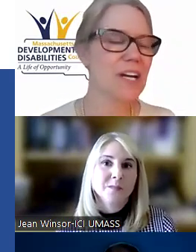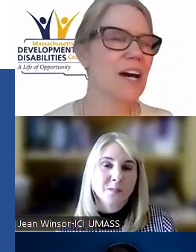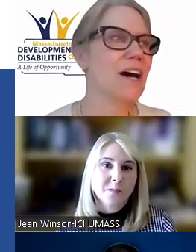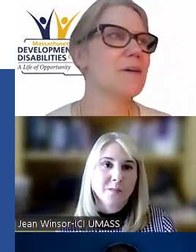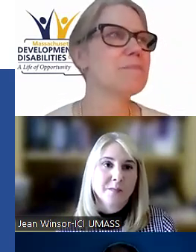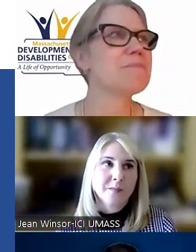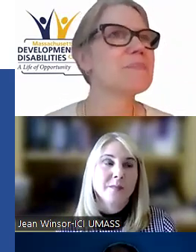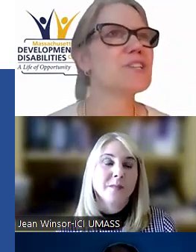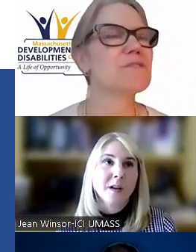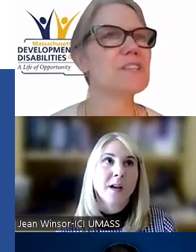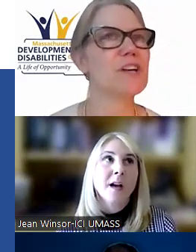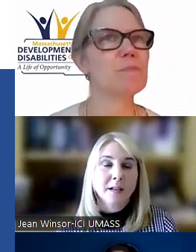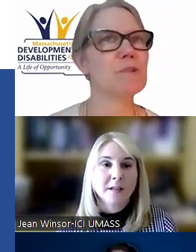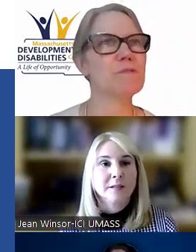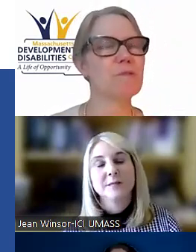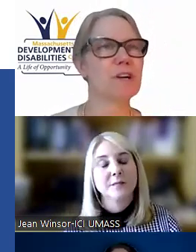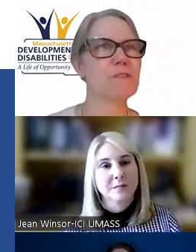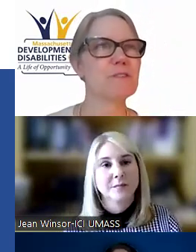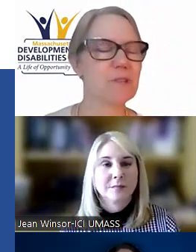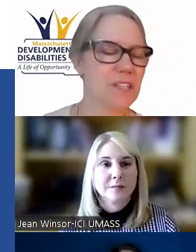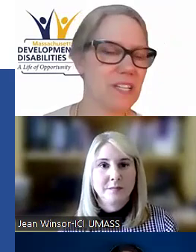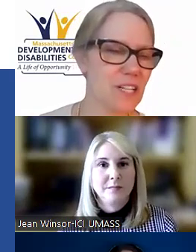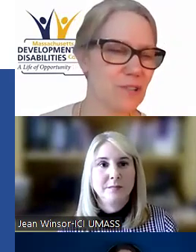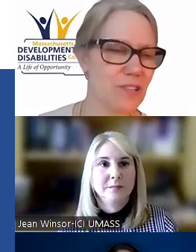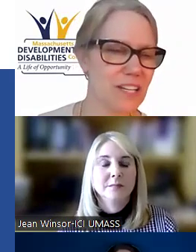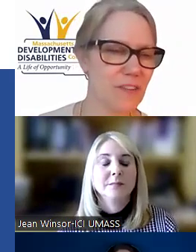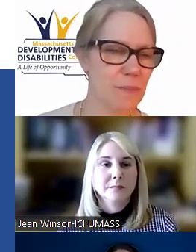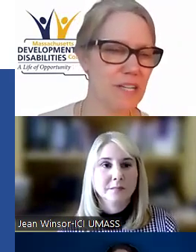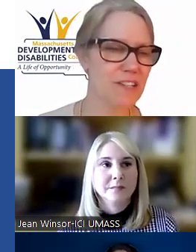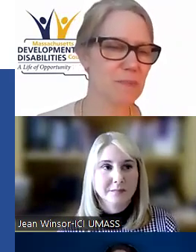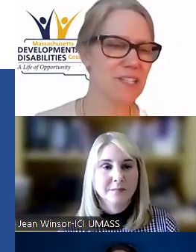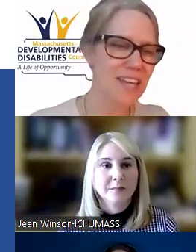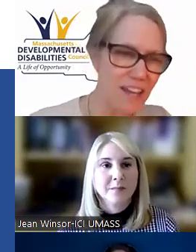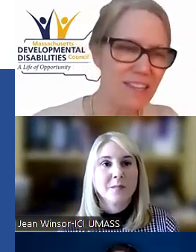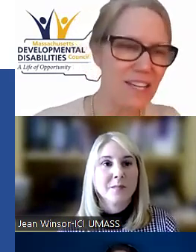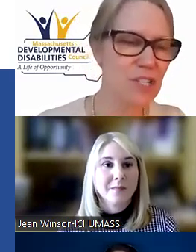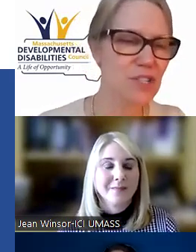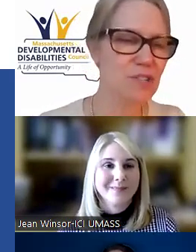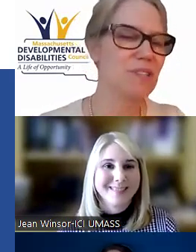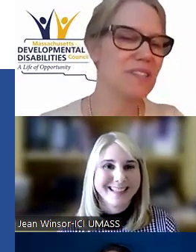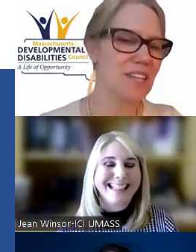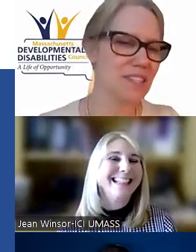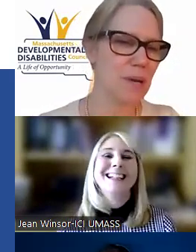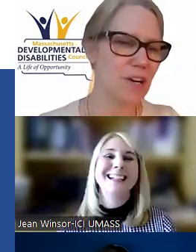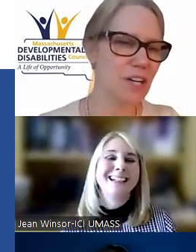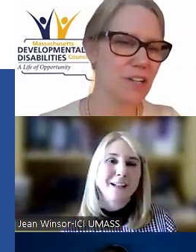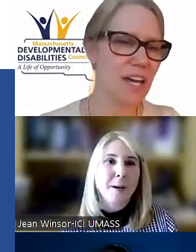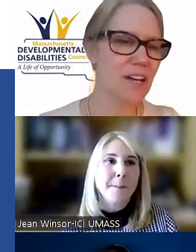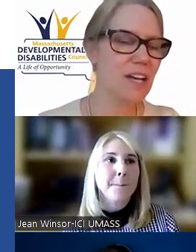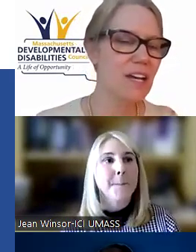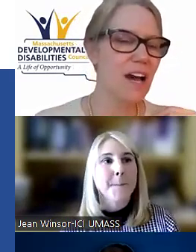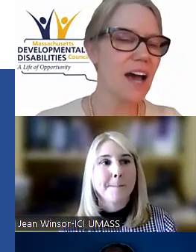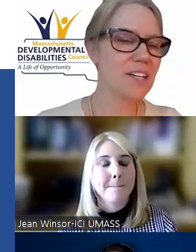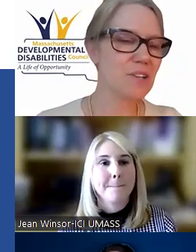more services available for folks with intellectual and developmental disabilities? And the other thing I'll mention too, that's a barrier, is